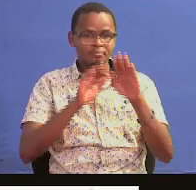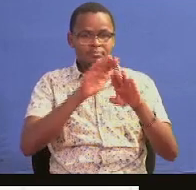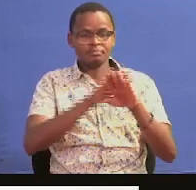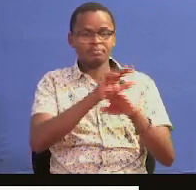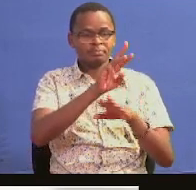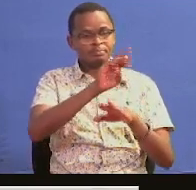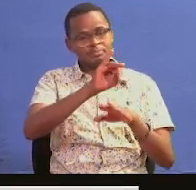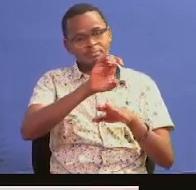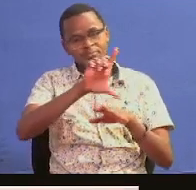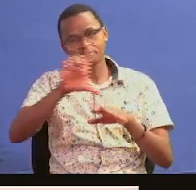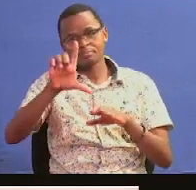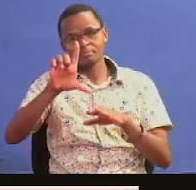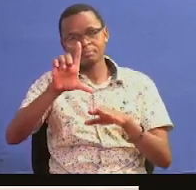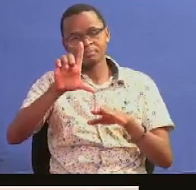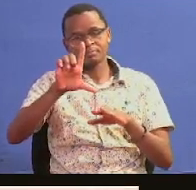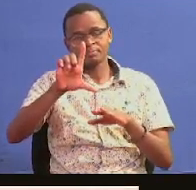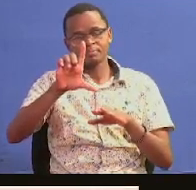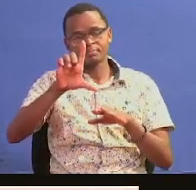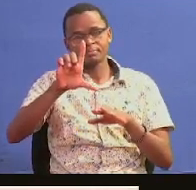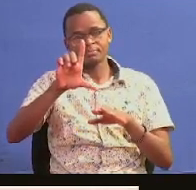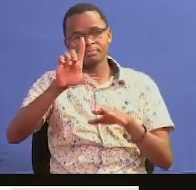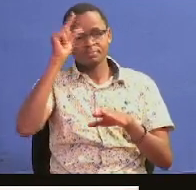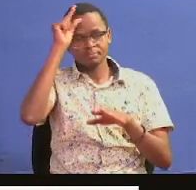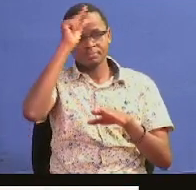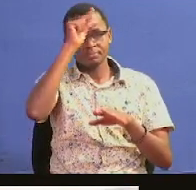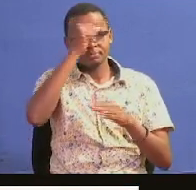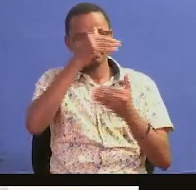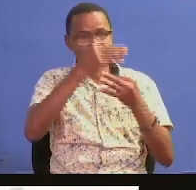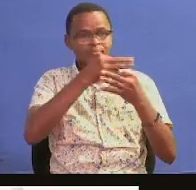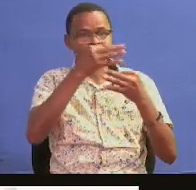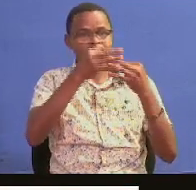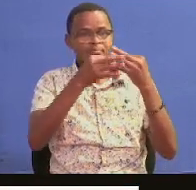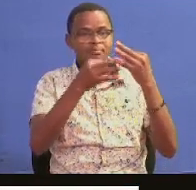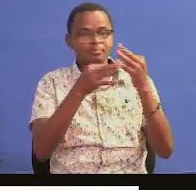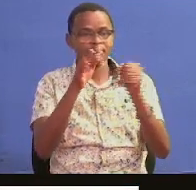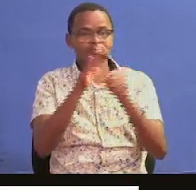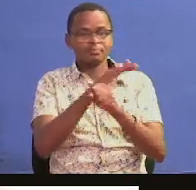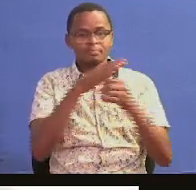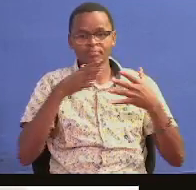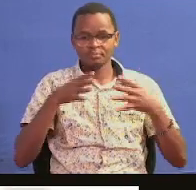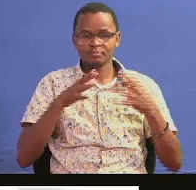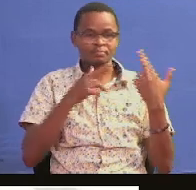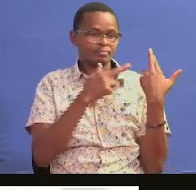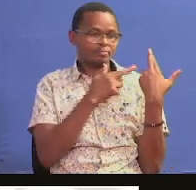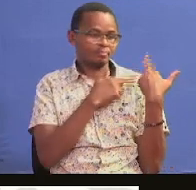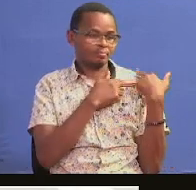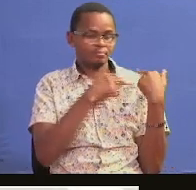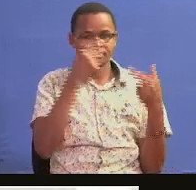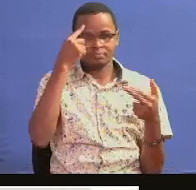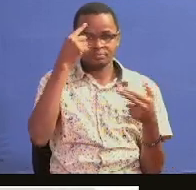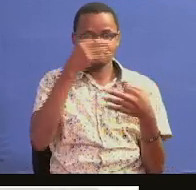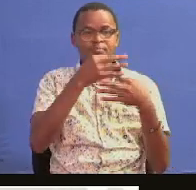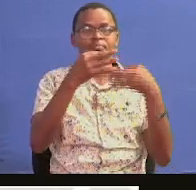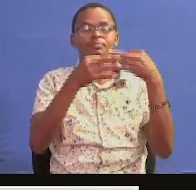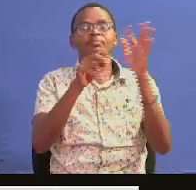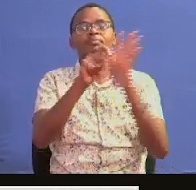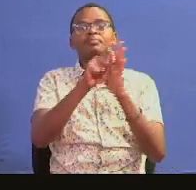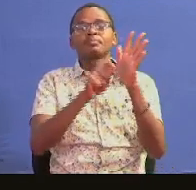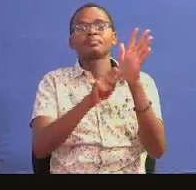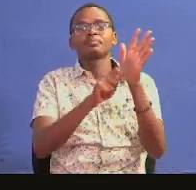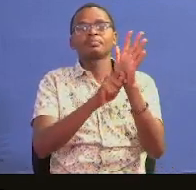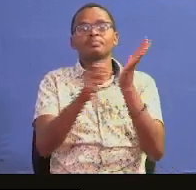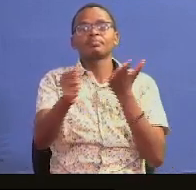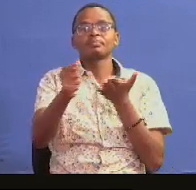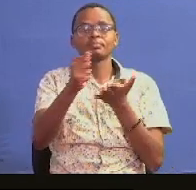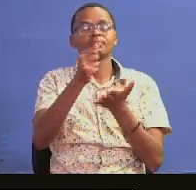of goodwill from the government structures overall, the people who are responsible for the structures in terms